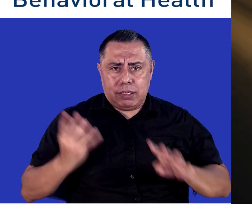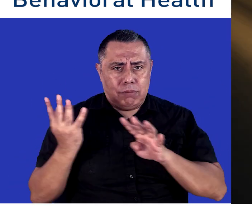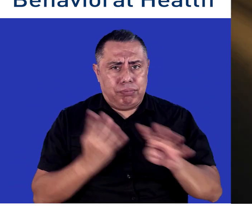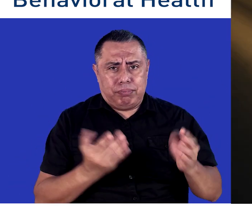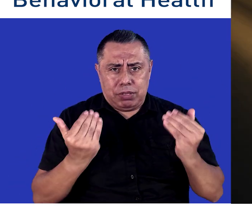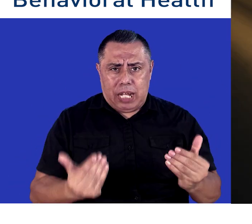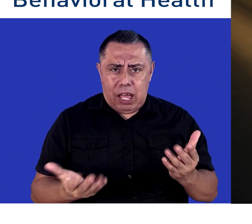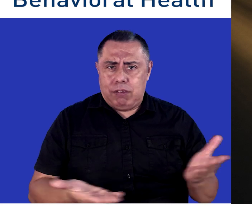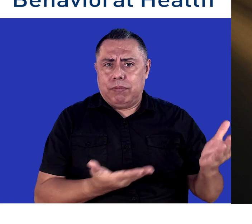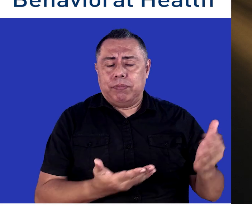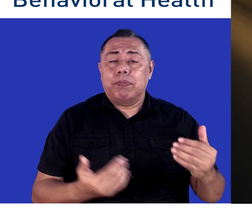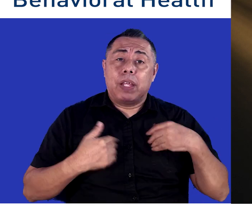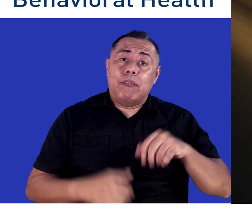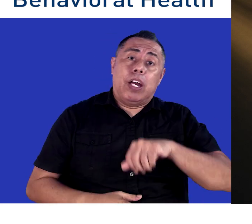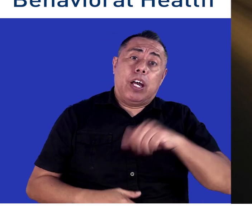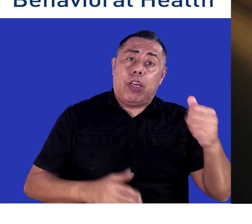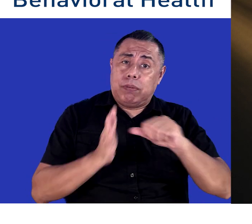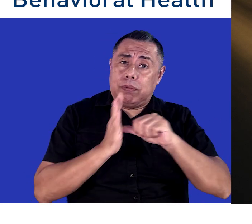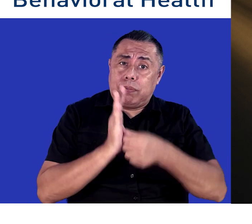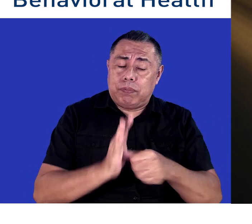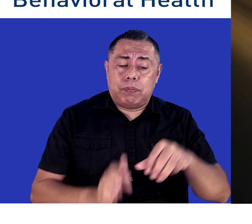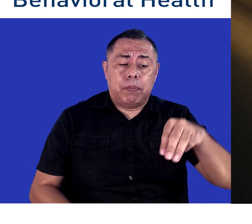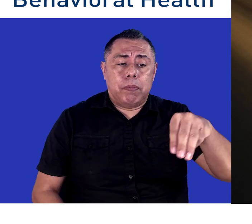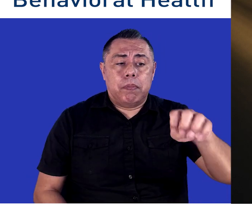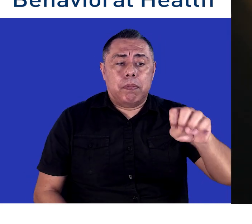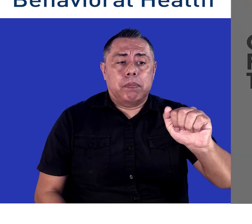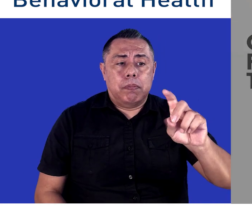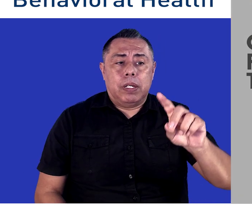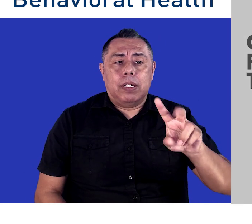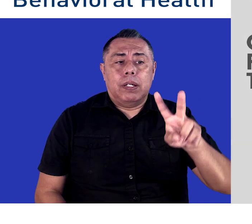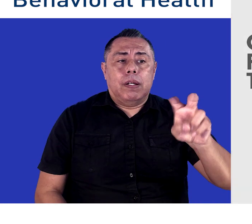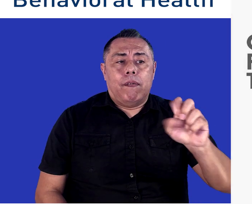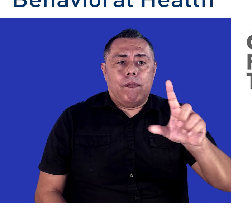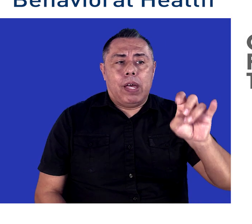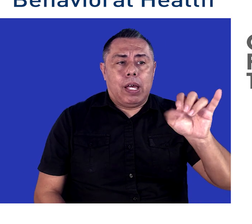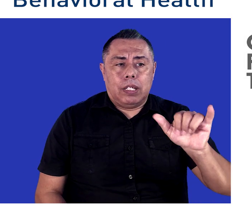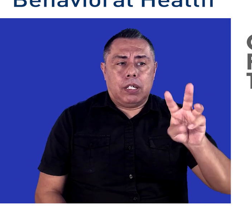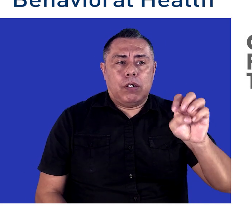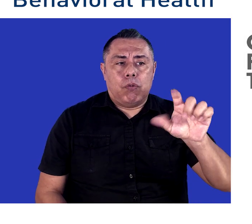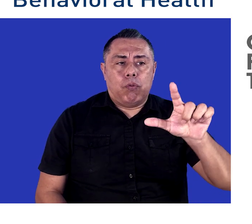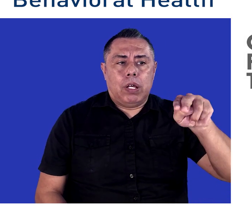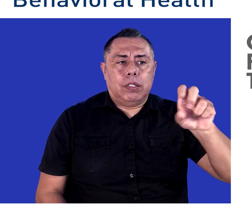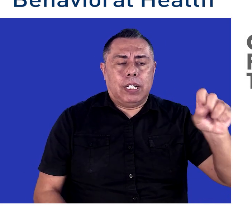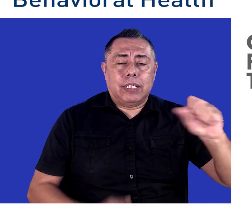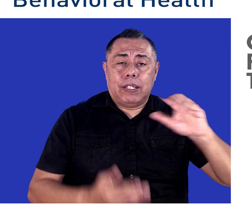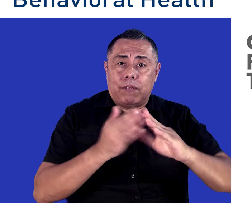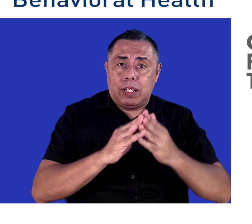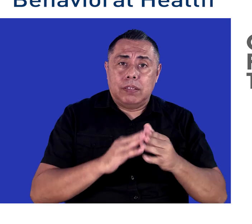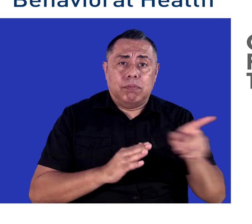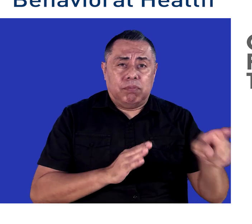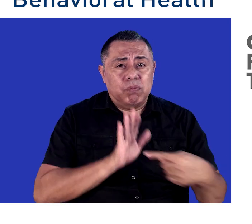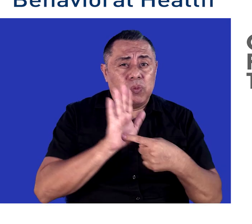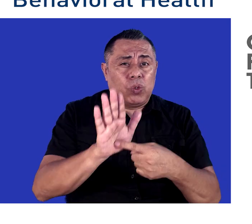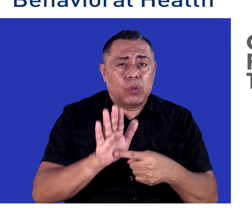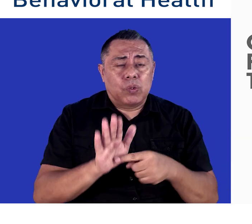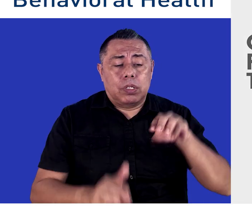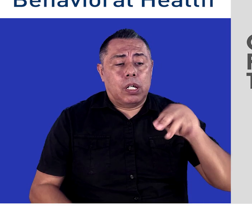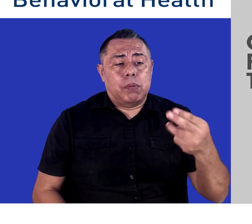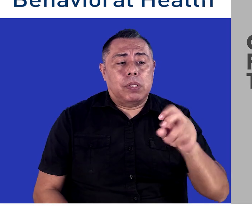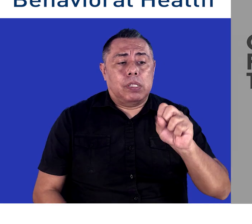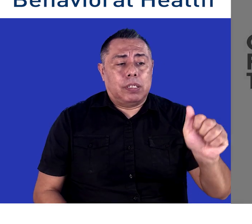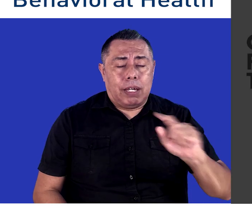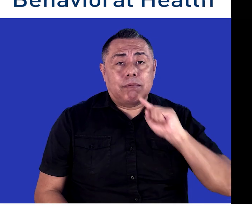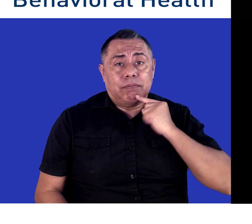Another CFTN highlight is the Mead Valley Wellness Village. The Mead Valley Wellness Village represents a significant MISA